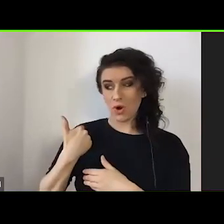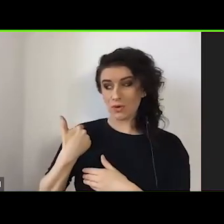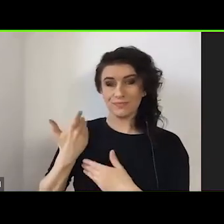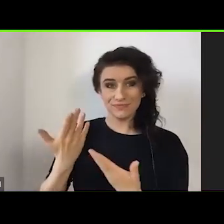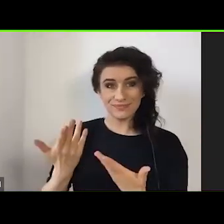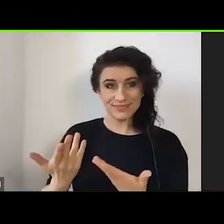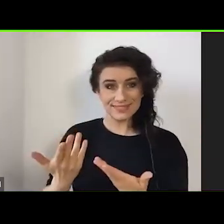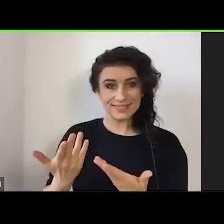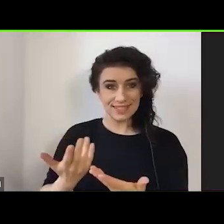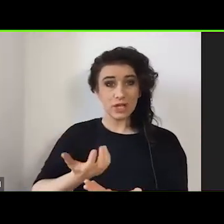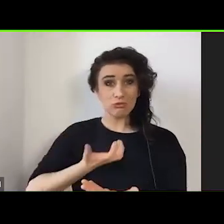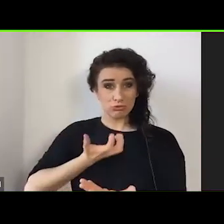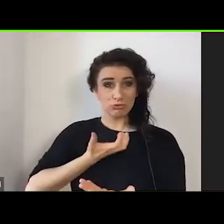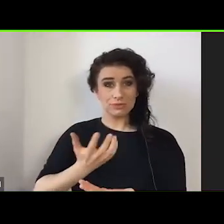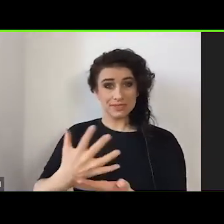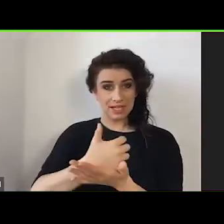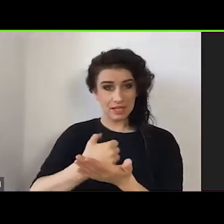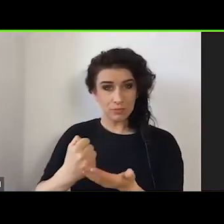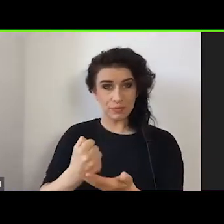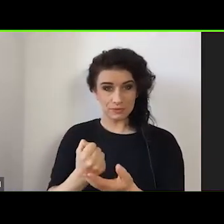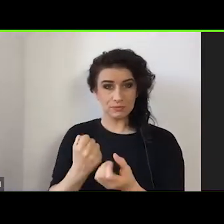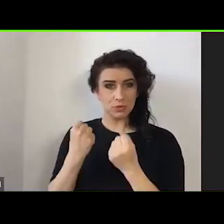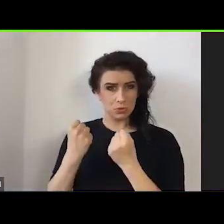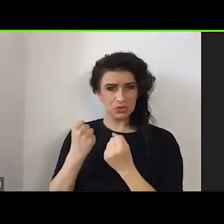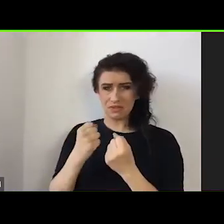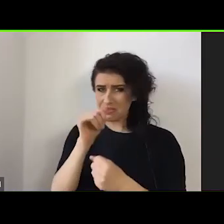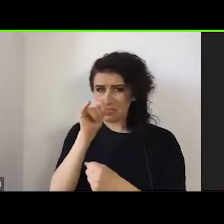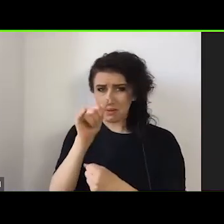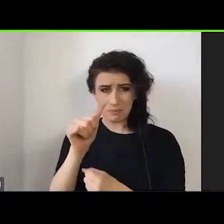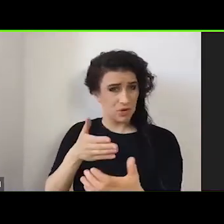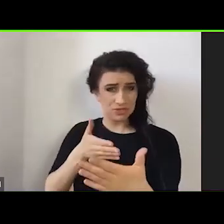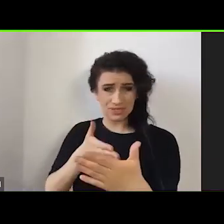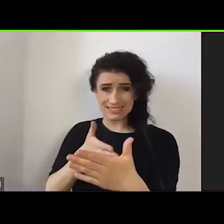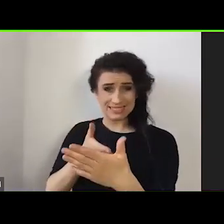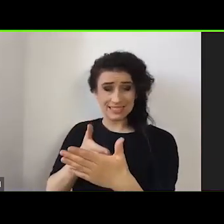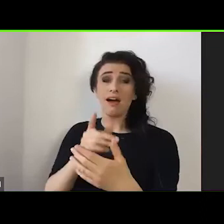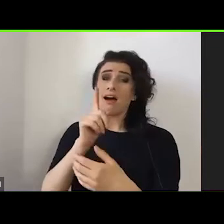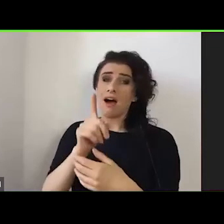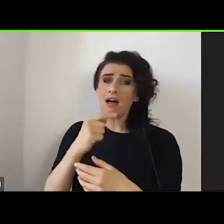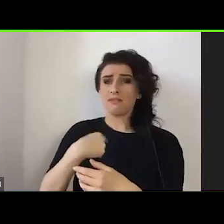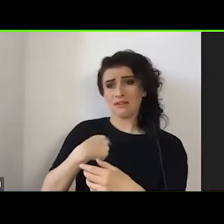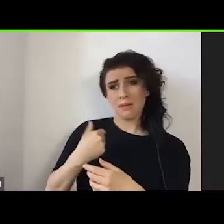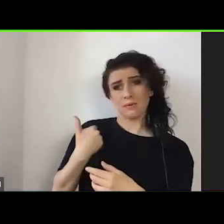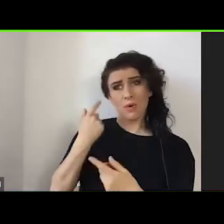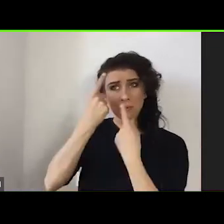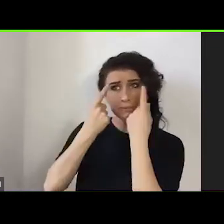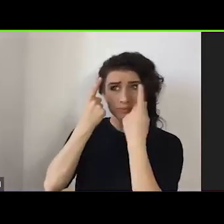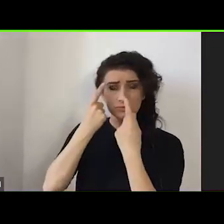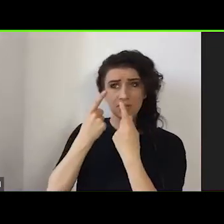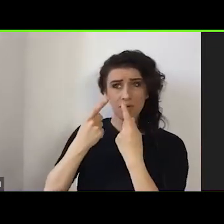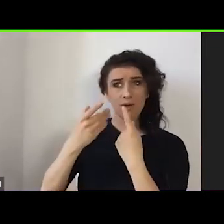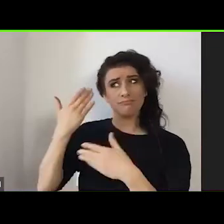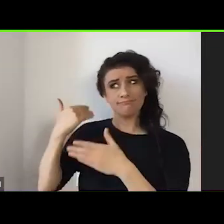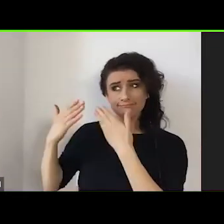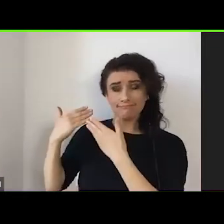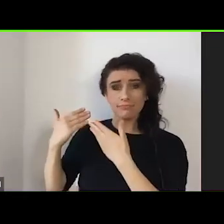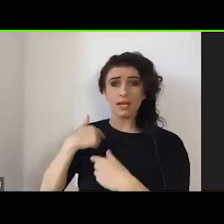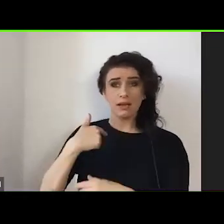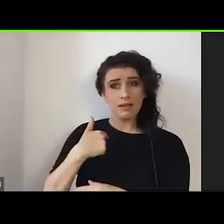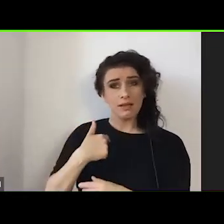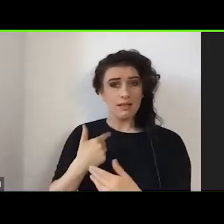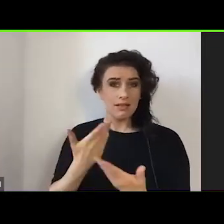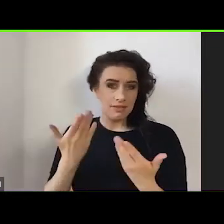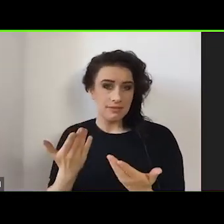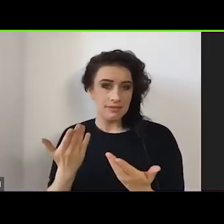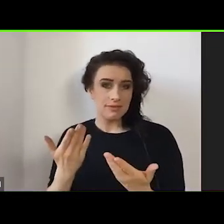of living. And I thought, I'm completely sure those that make war